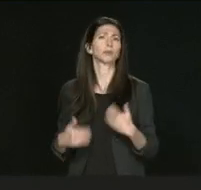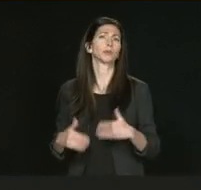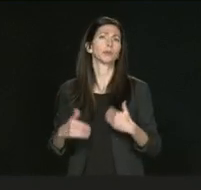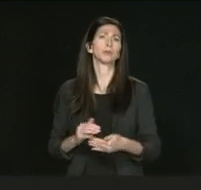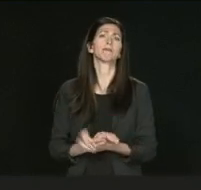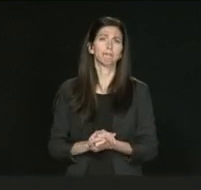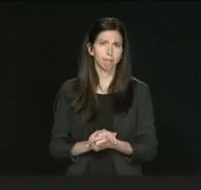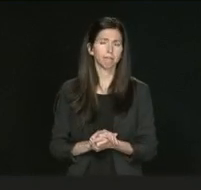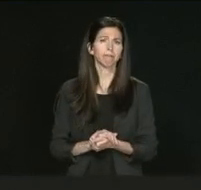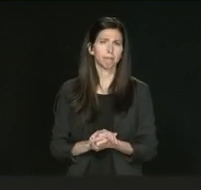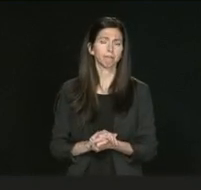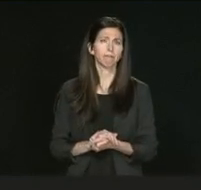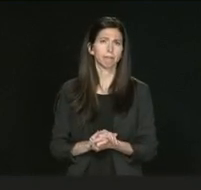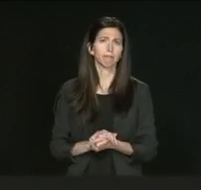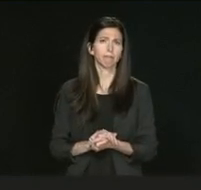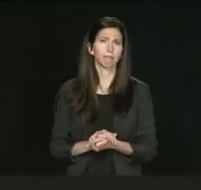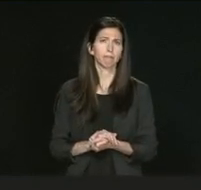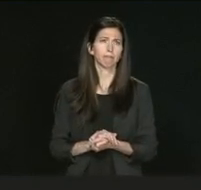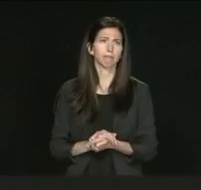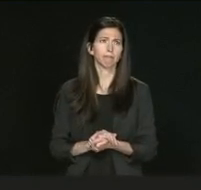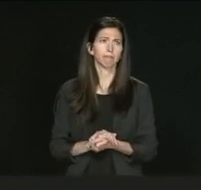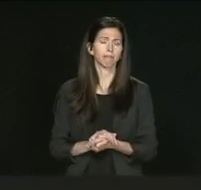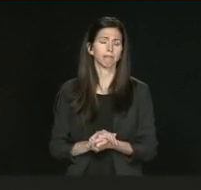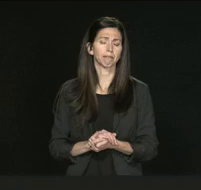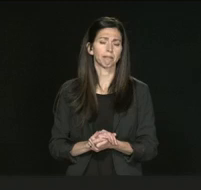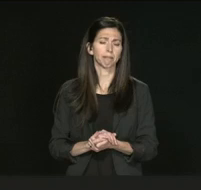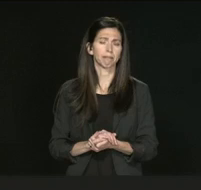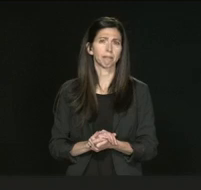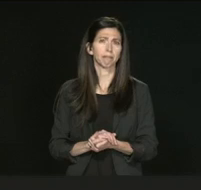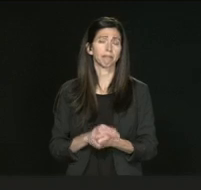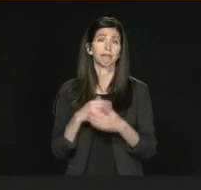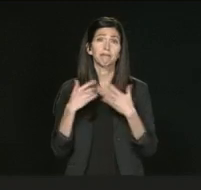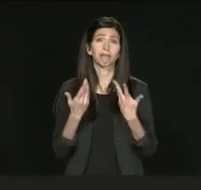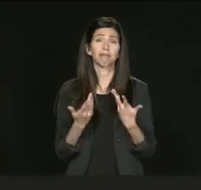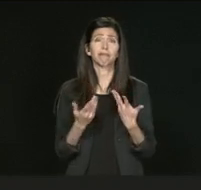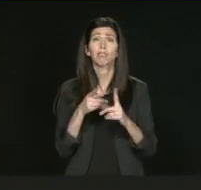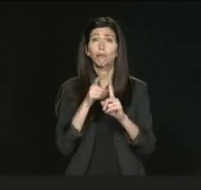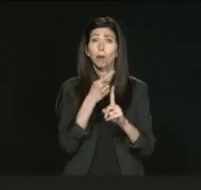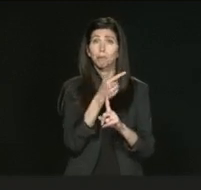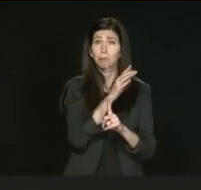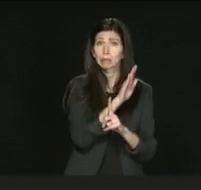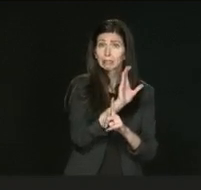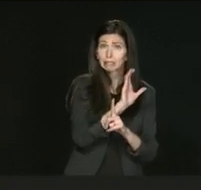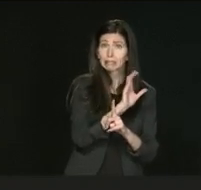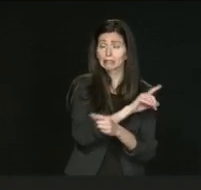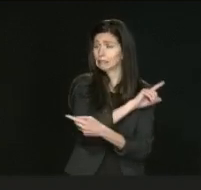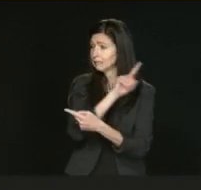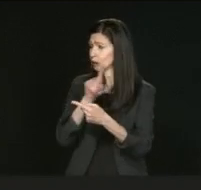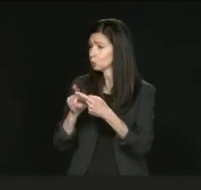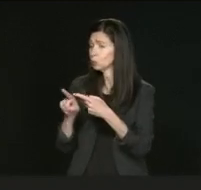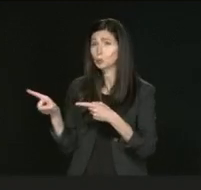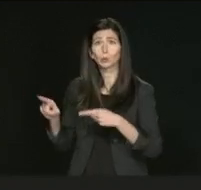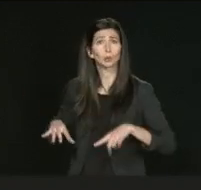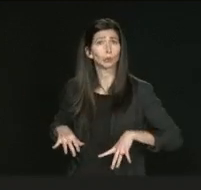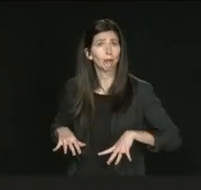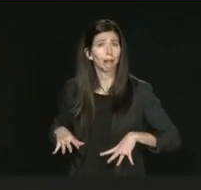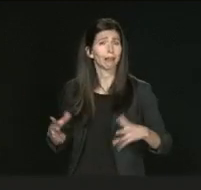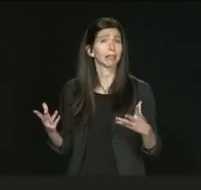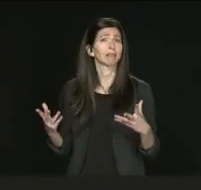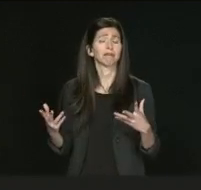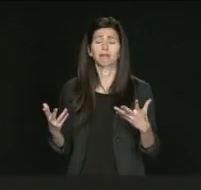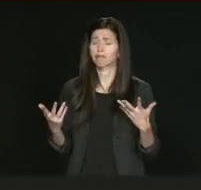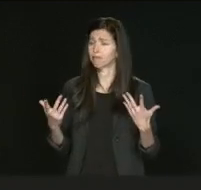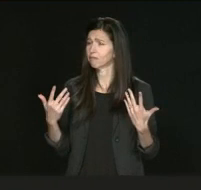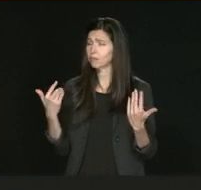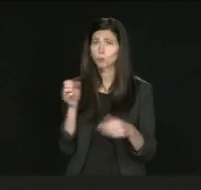sadness. From British Columbia to Newfoundland and Labrador, people